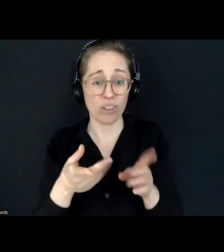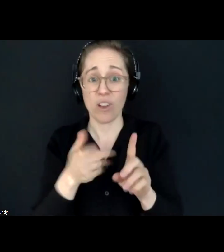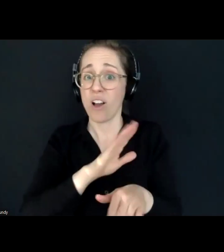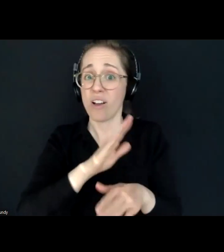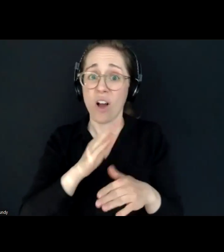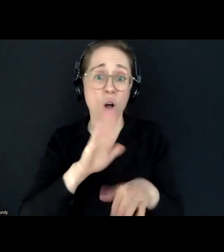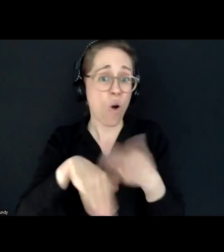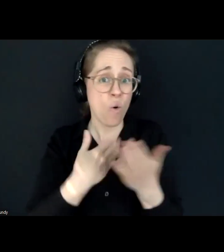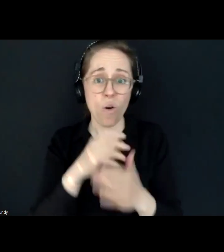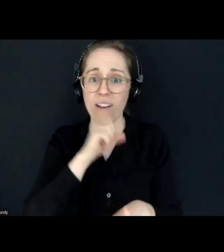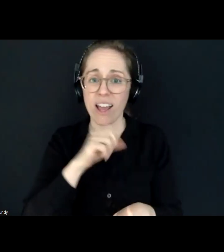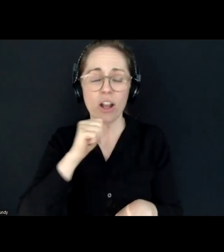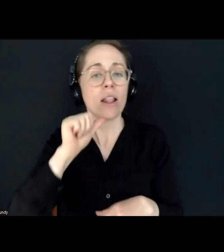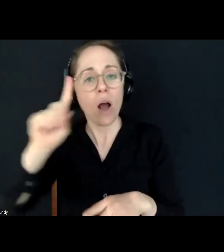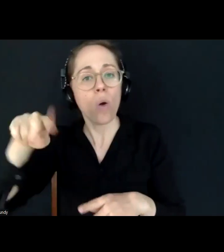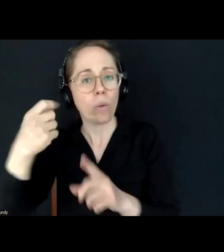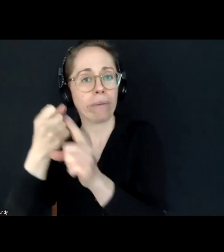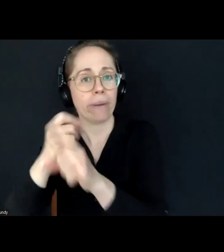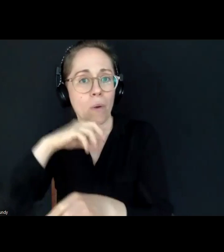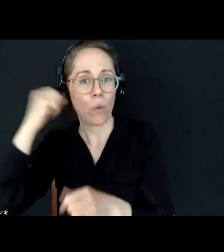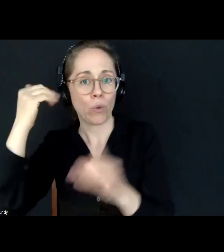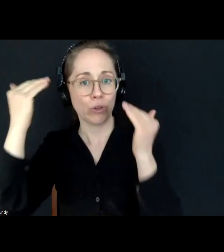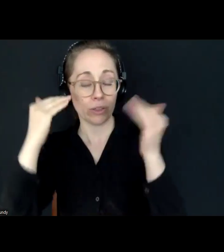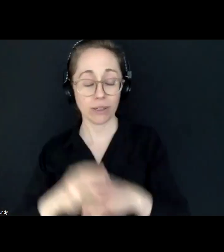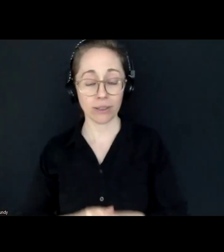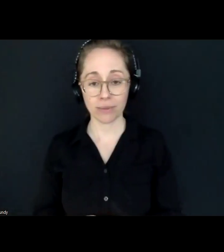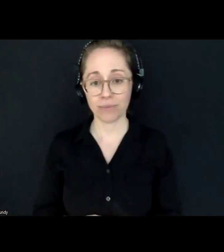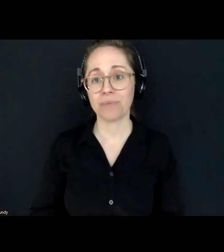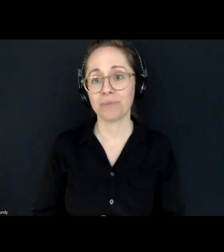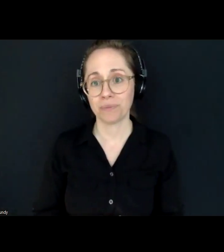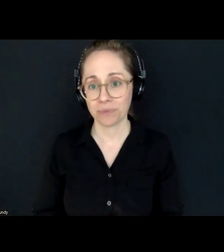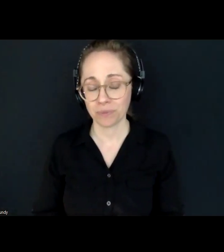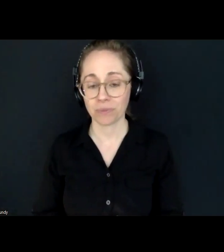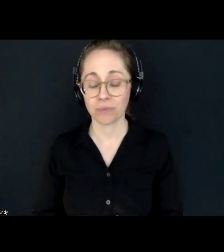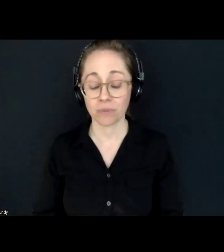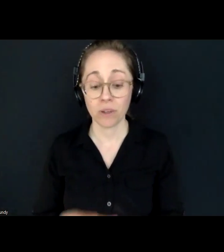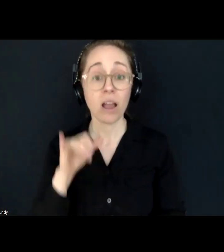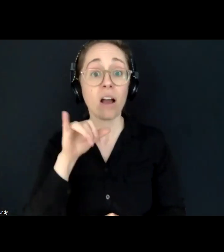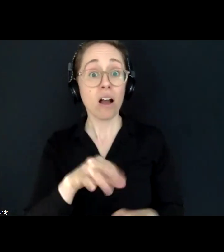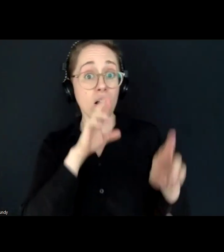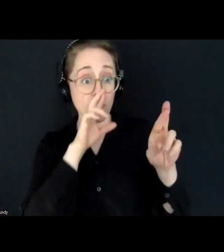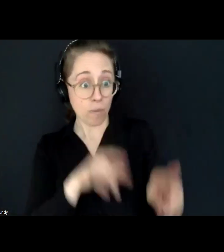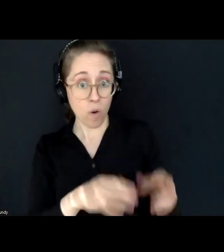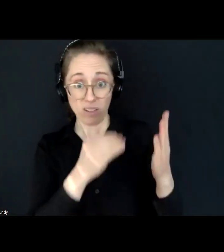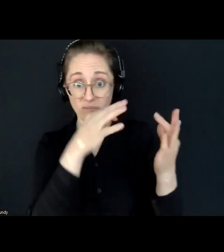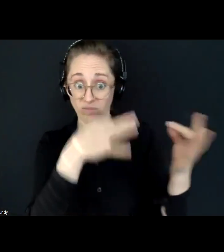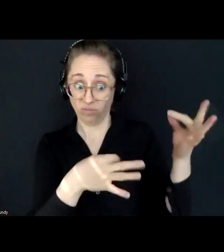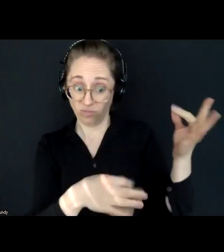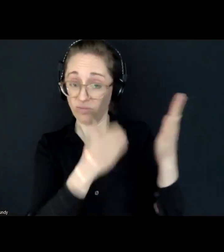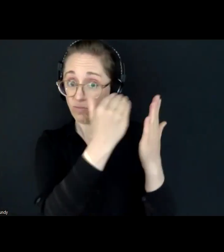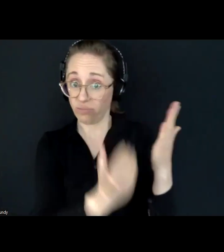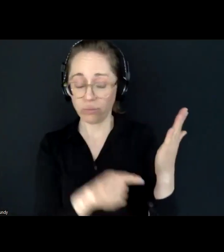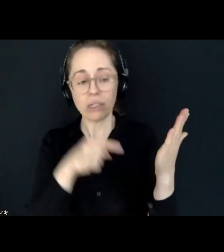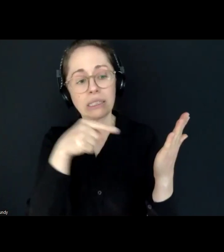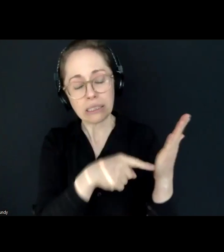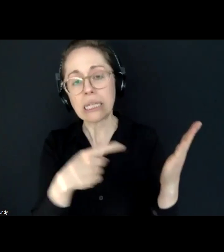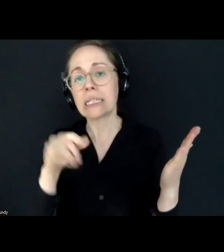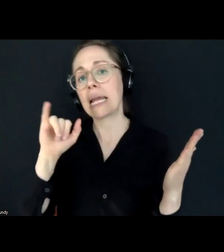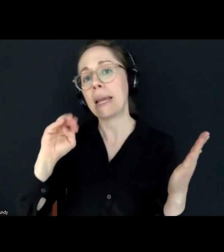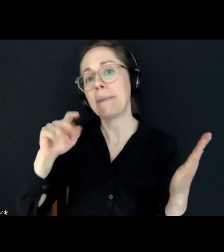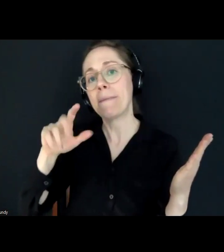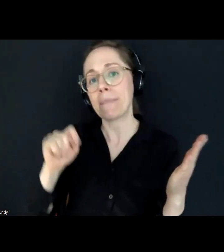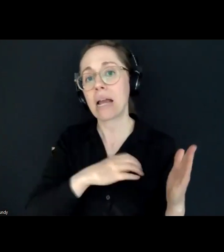final point, and this is specifically articulated in the report, is that the Impact Committee's specific request